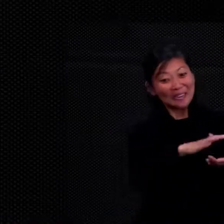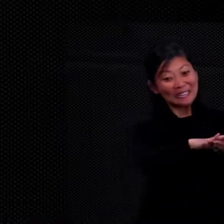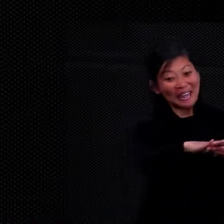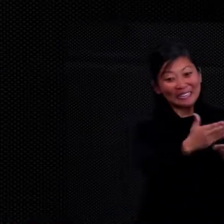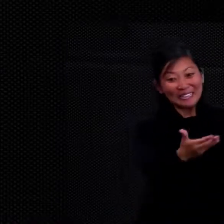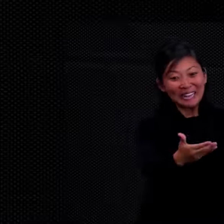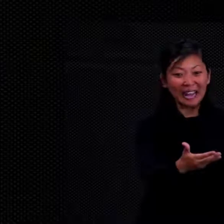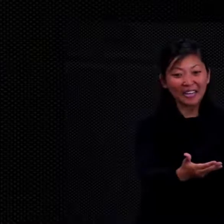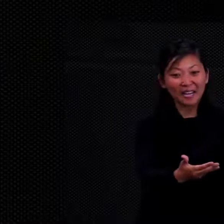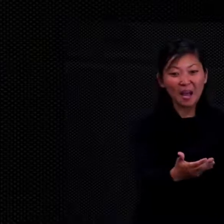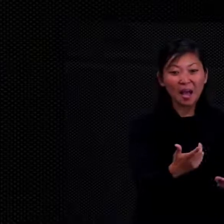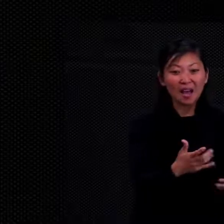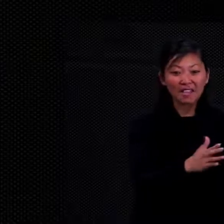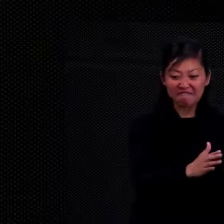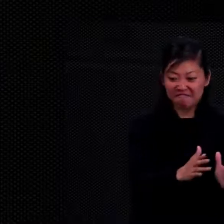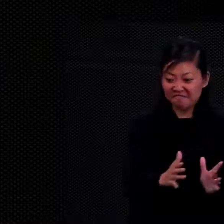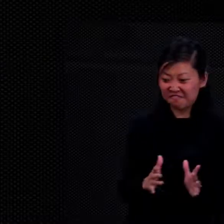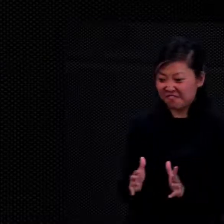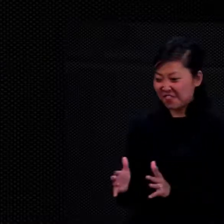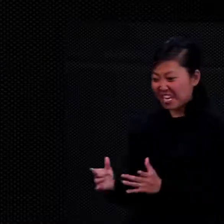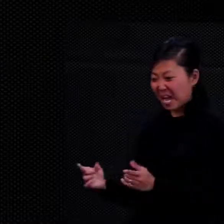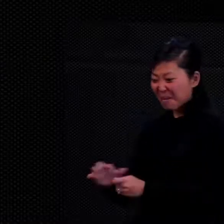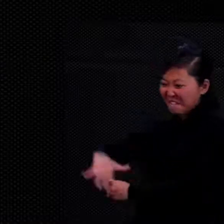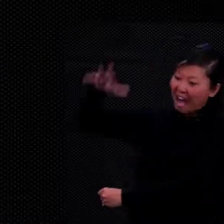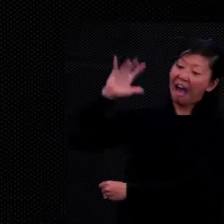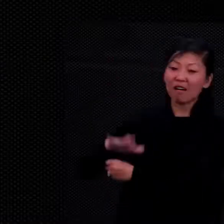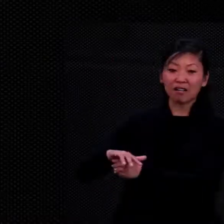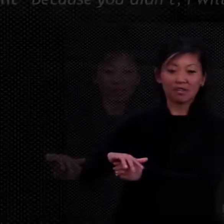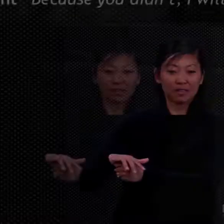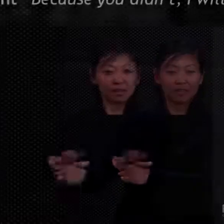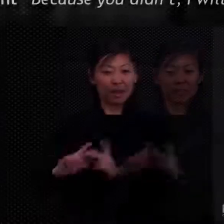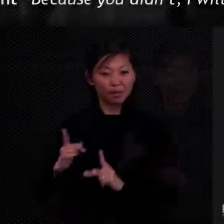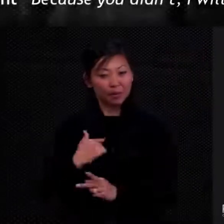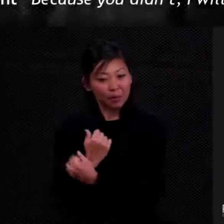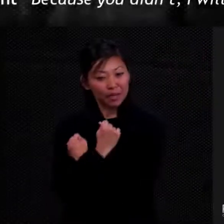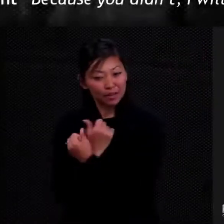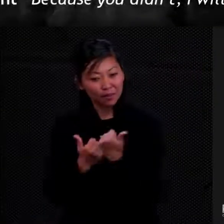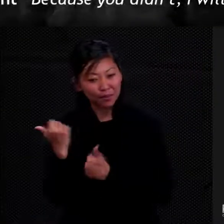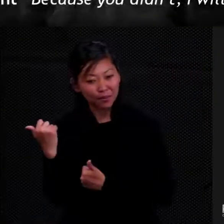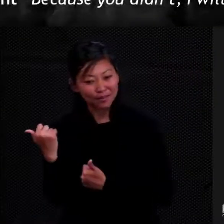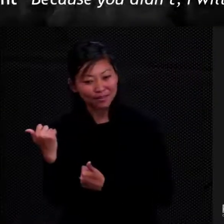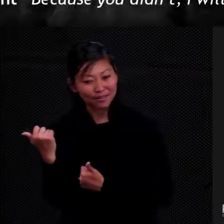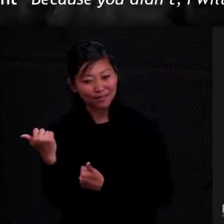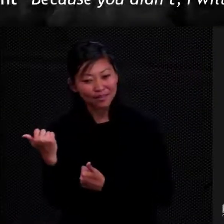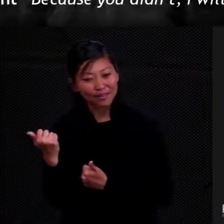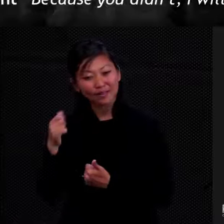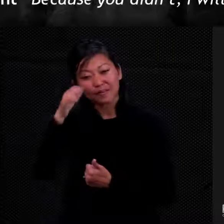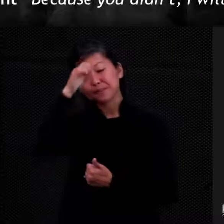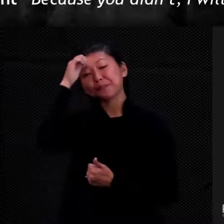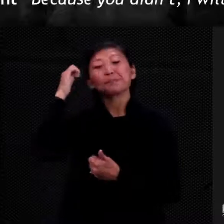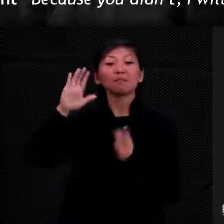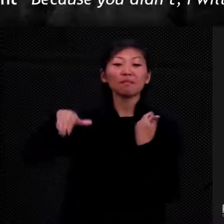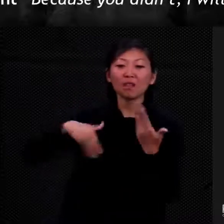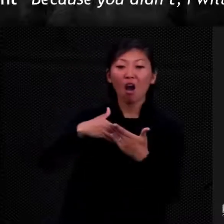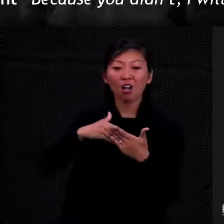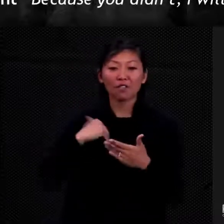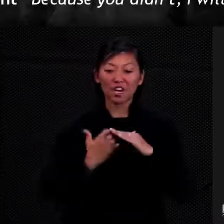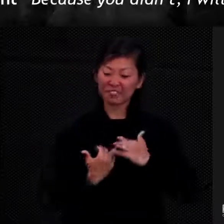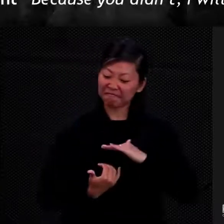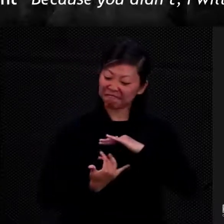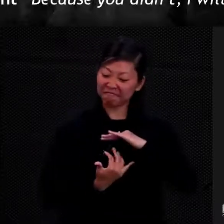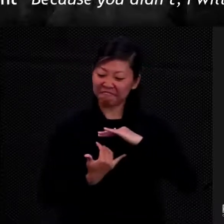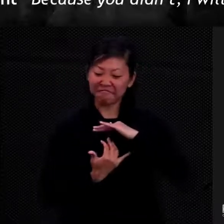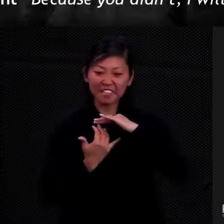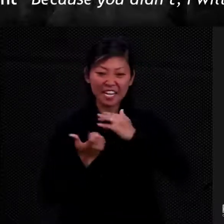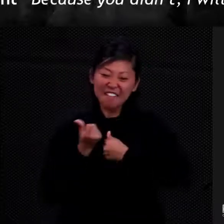Often exploding on the people that we love the most. Letting all of the junk pour